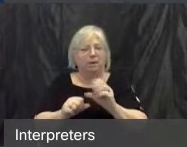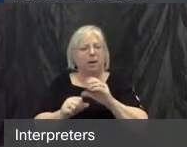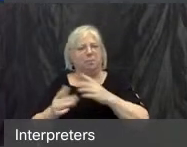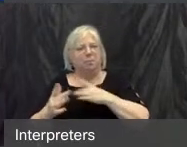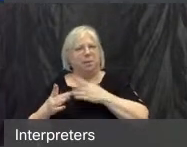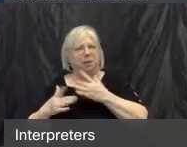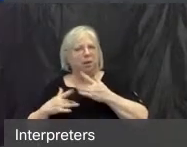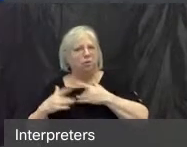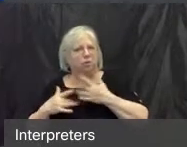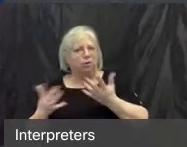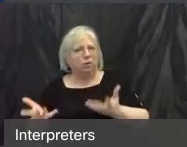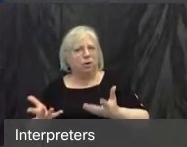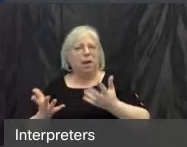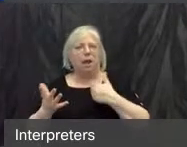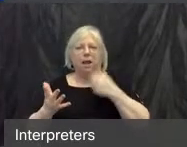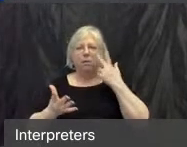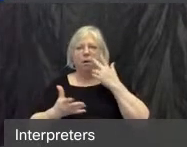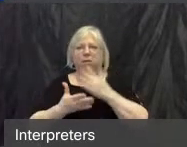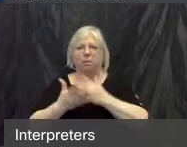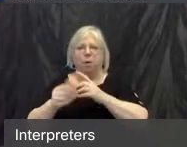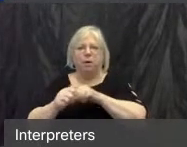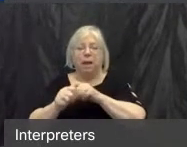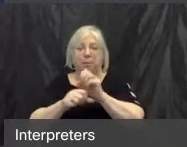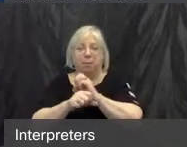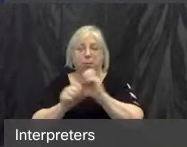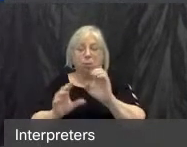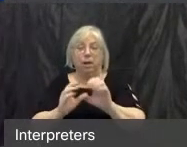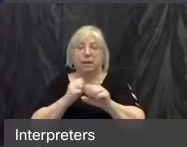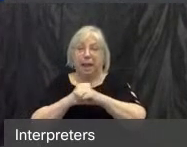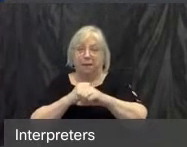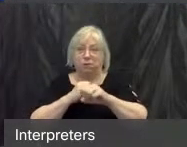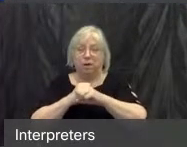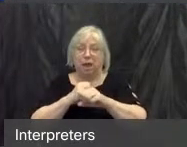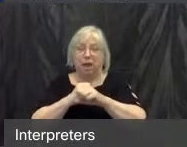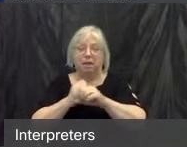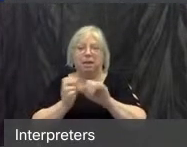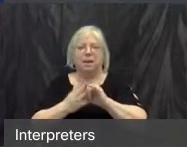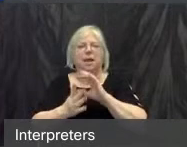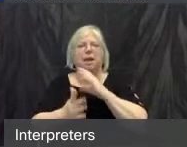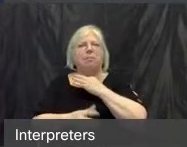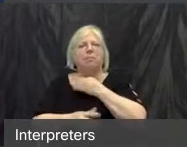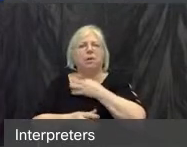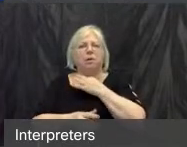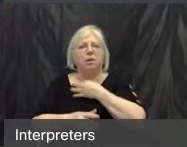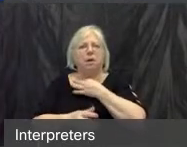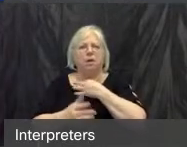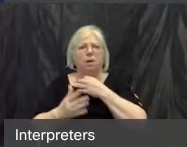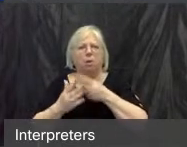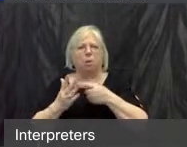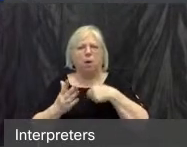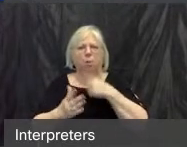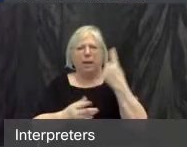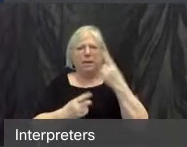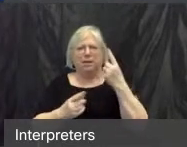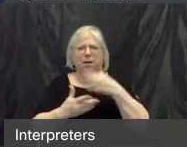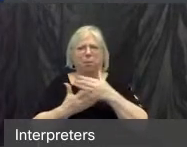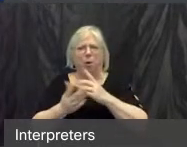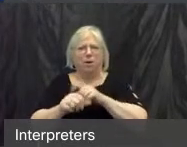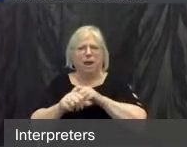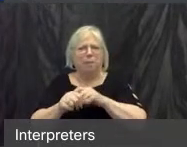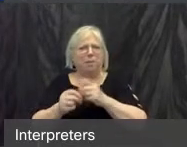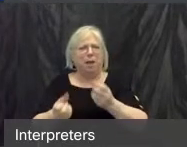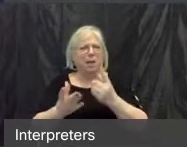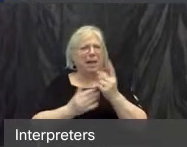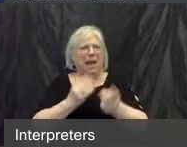is I saw some part-time positions that were advertised that I'm curious, what do we consider part-time employee? How